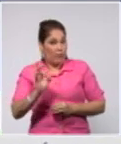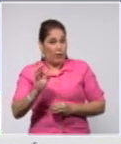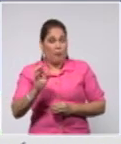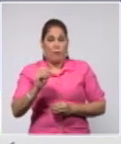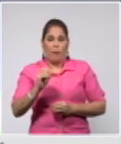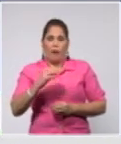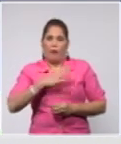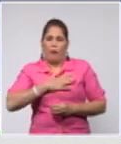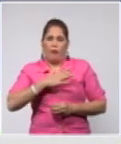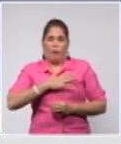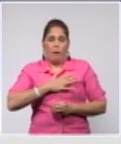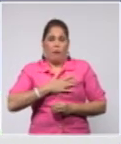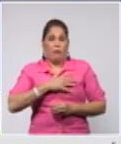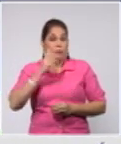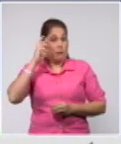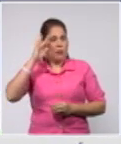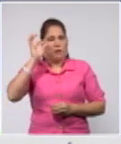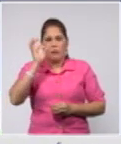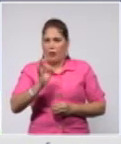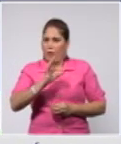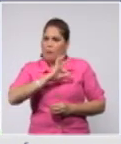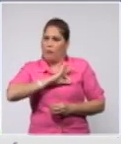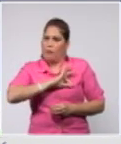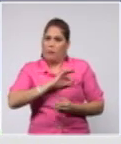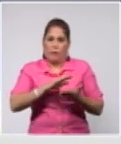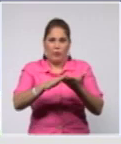these, 501, or